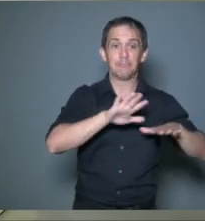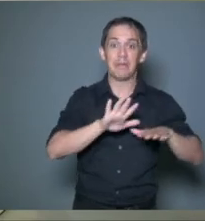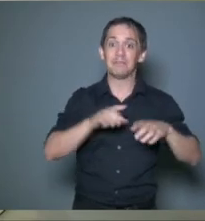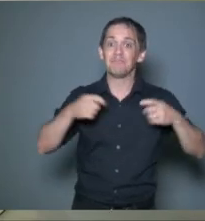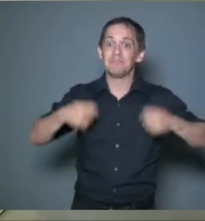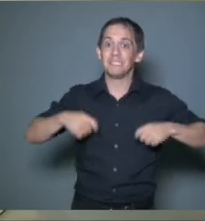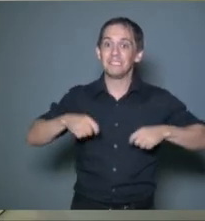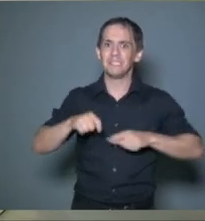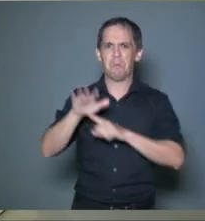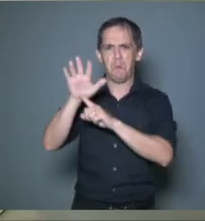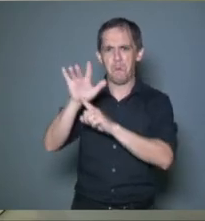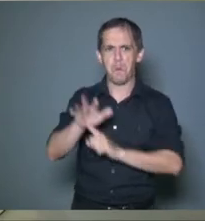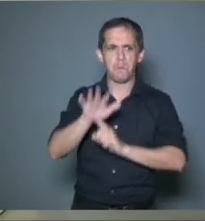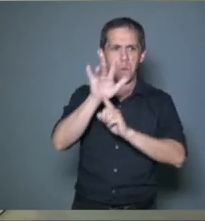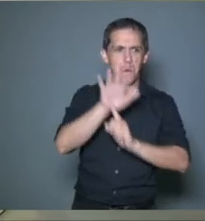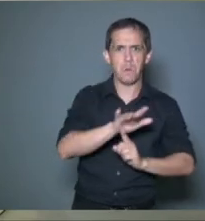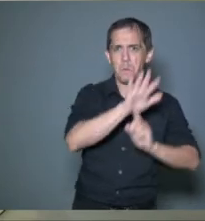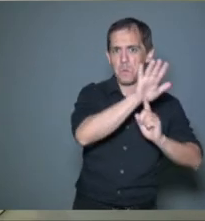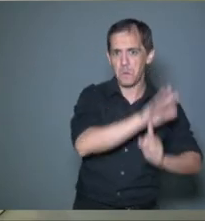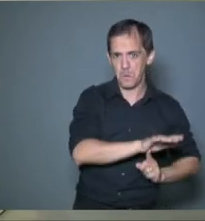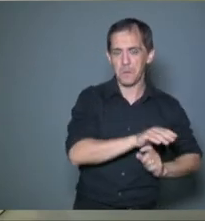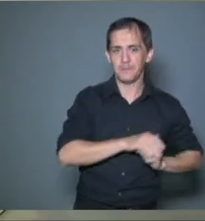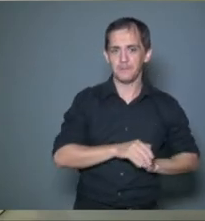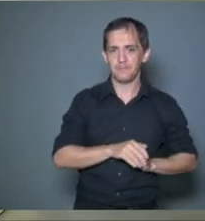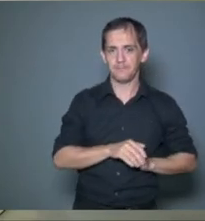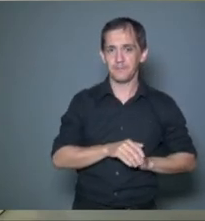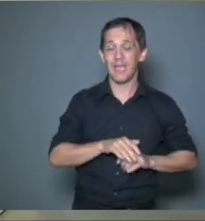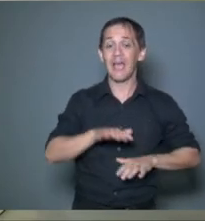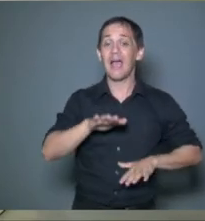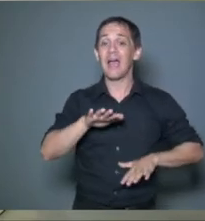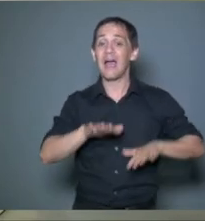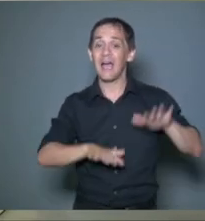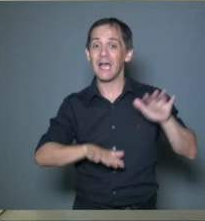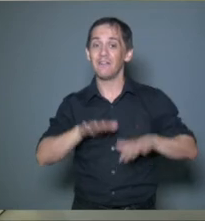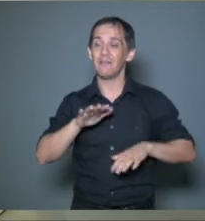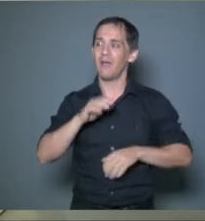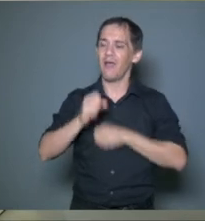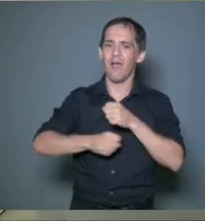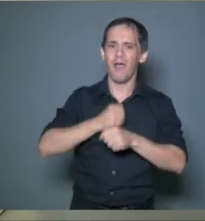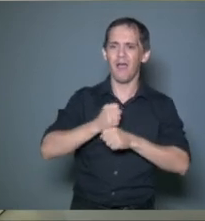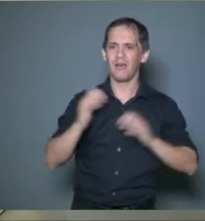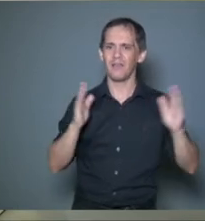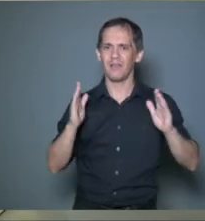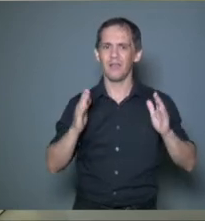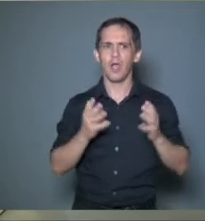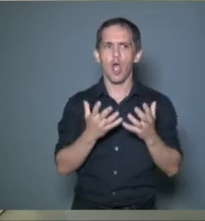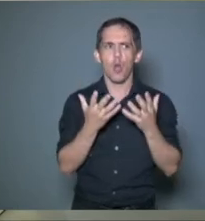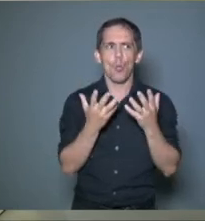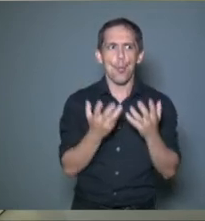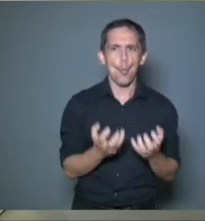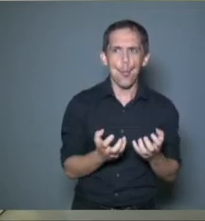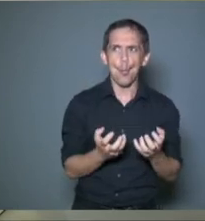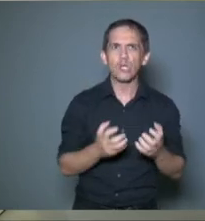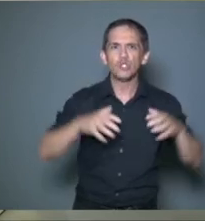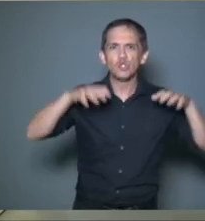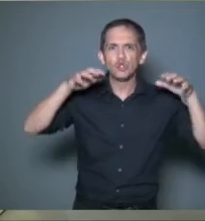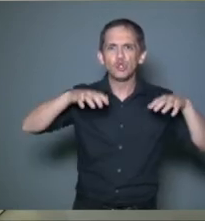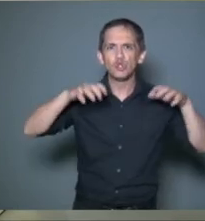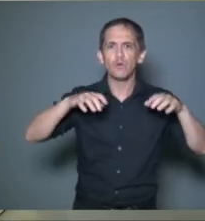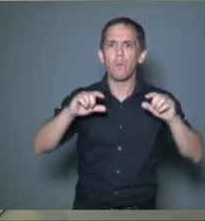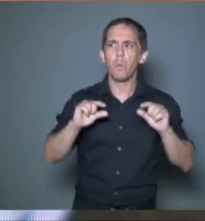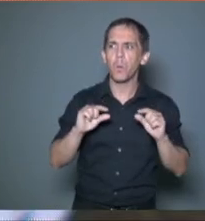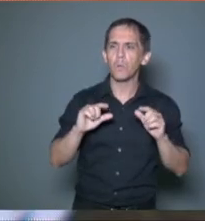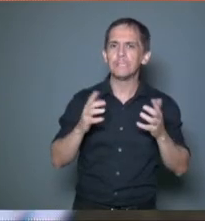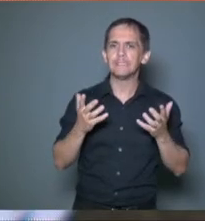new land, usually it's a low fertility soil. So if in times of shortage, it might